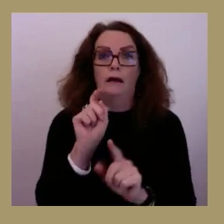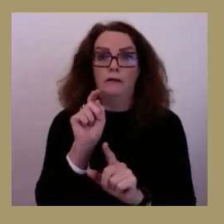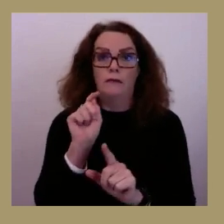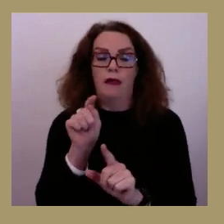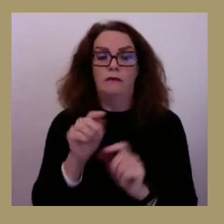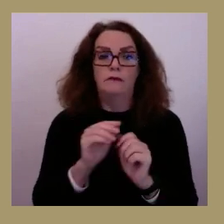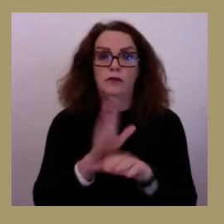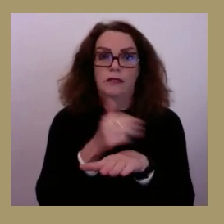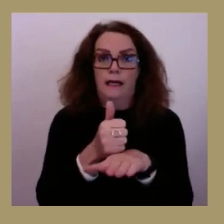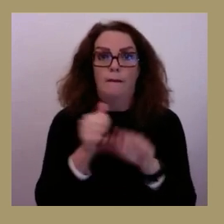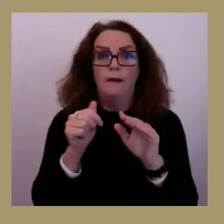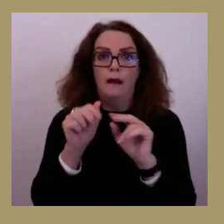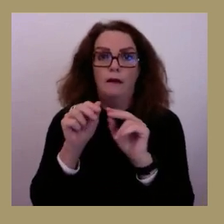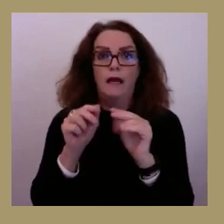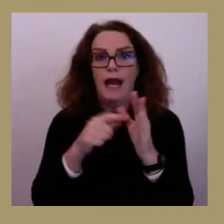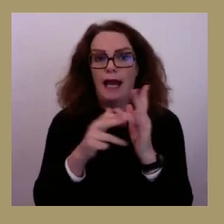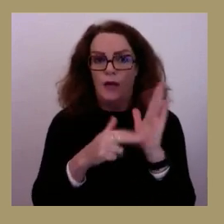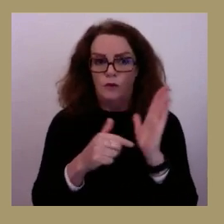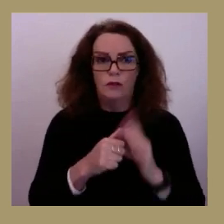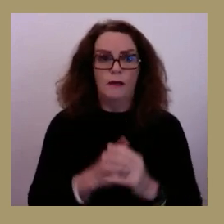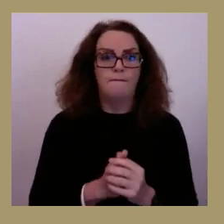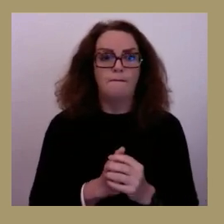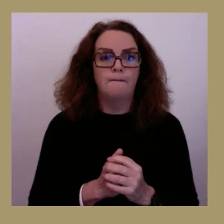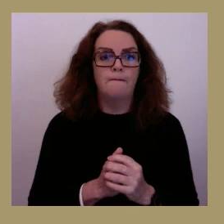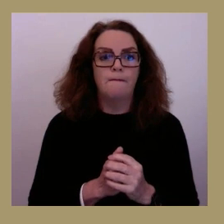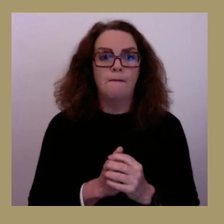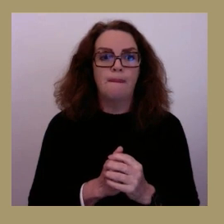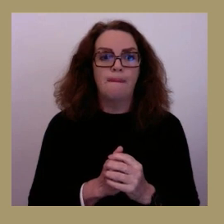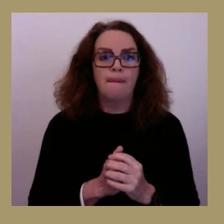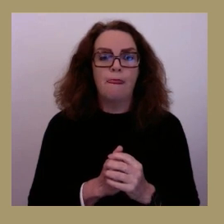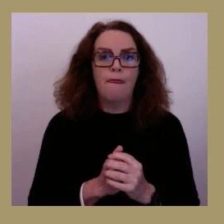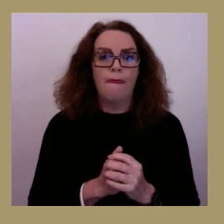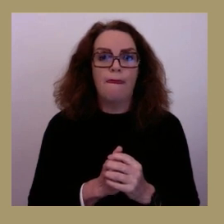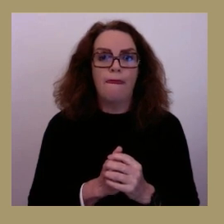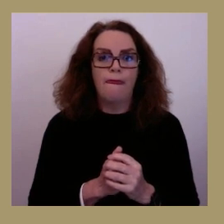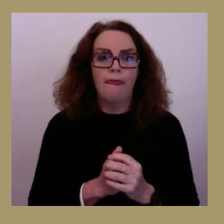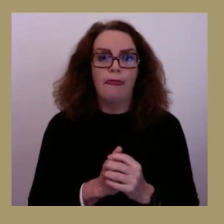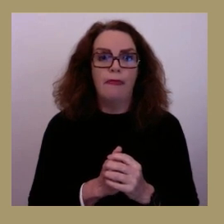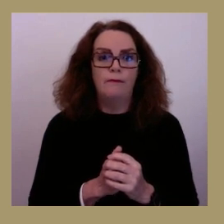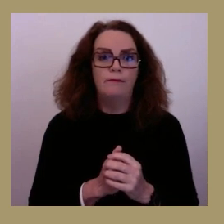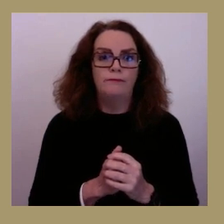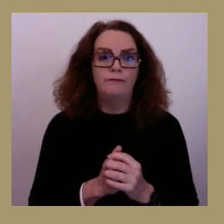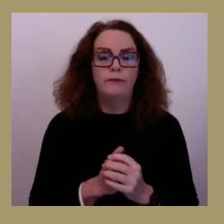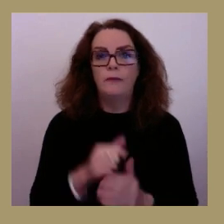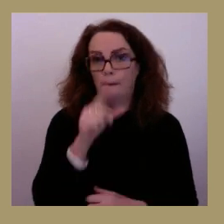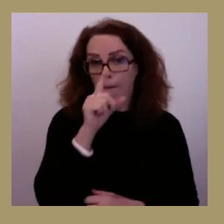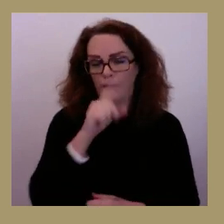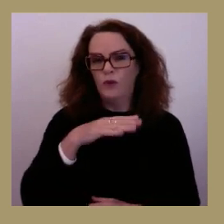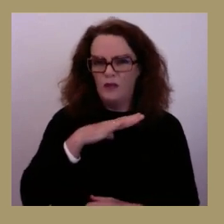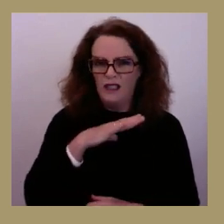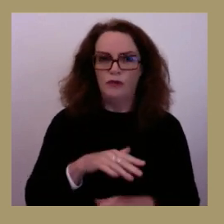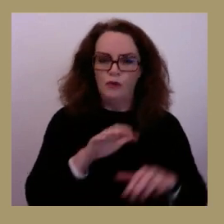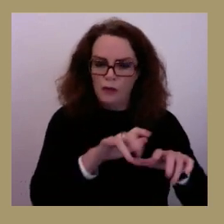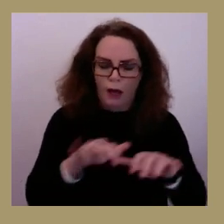And they are then greeted with a sign up screen. The customers will be required to provide their given name,